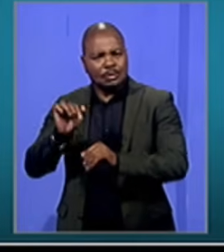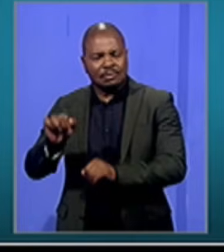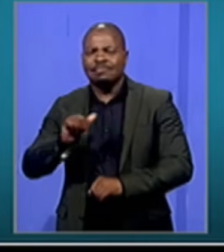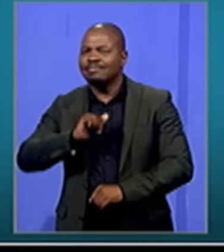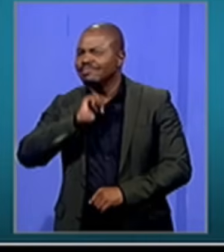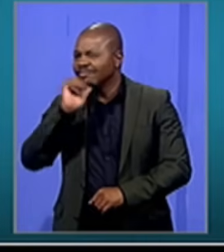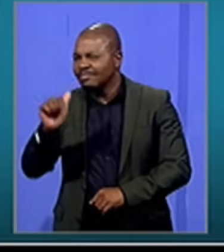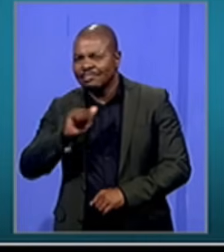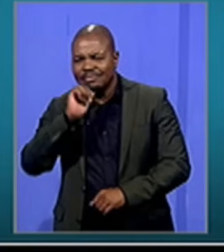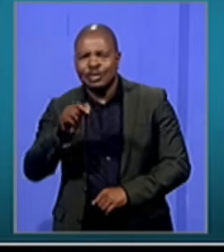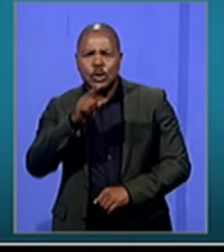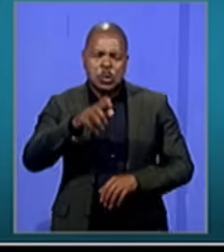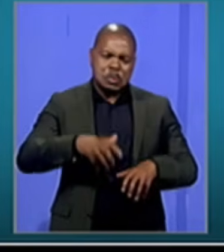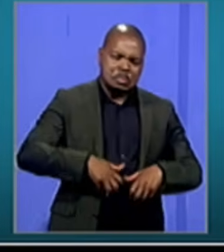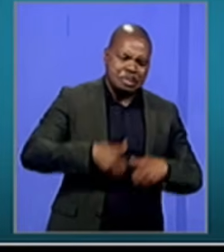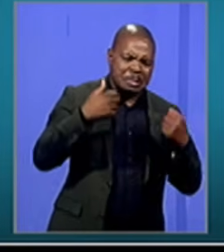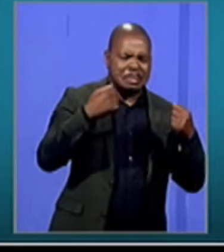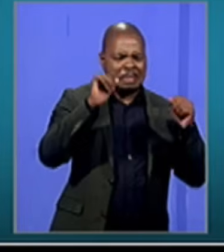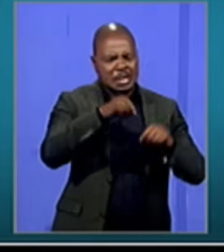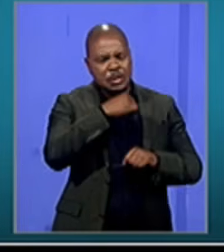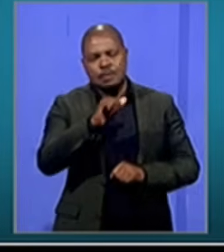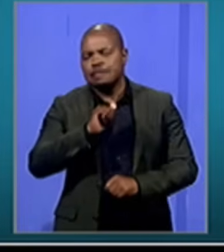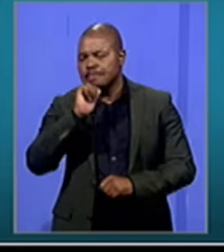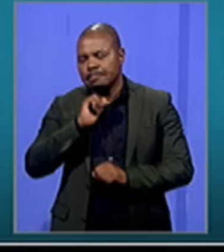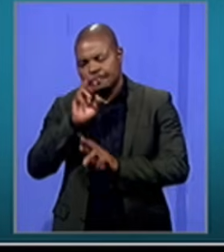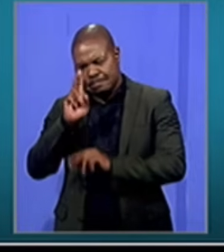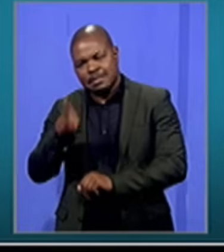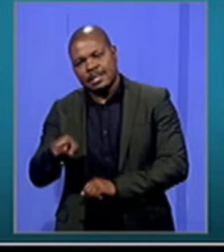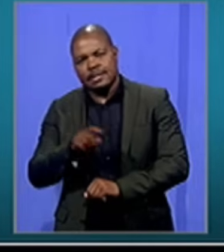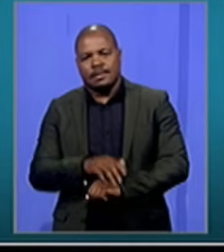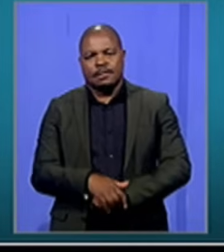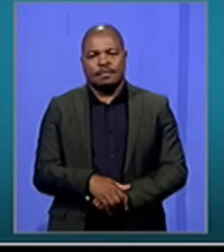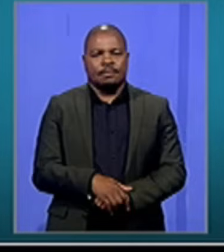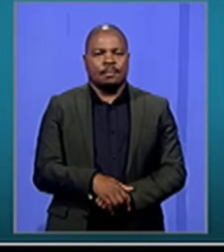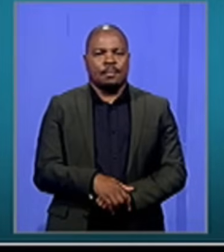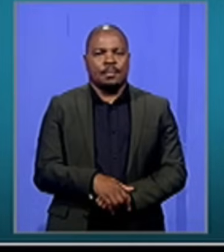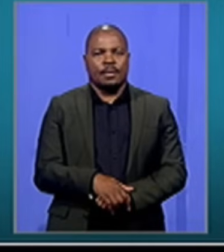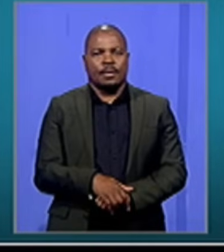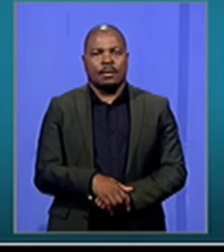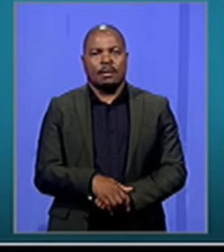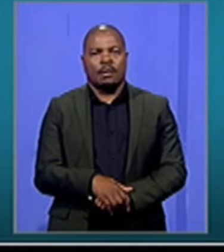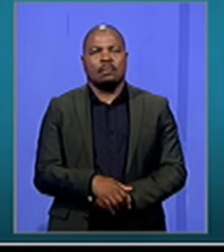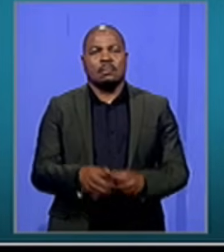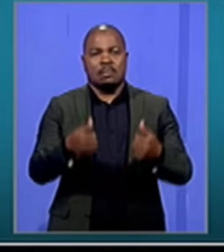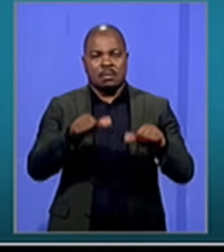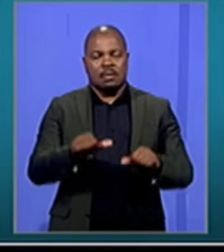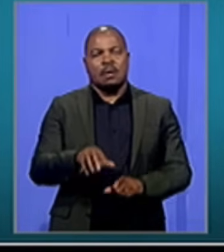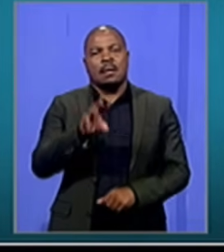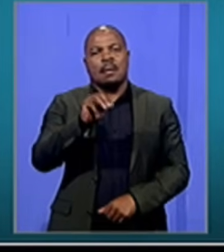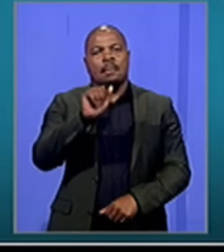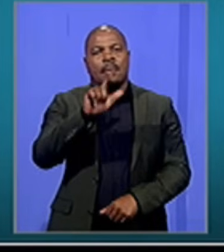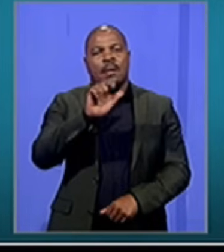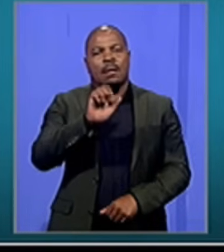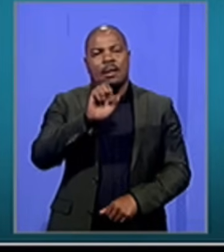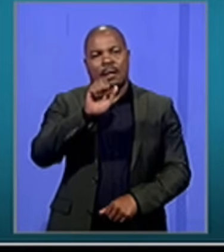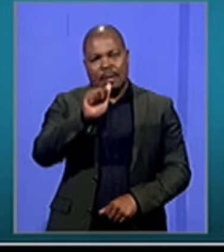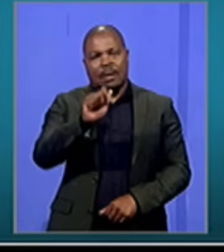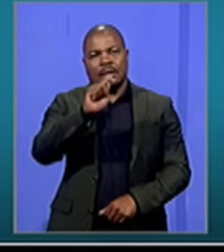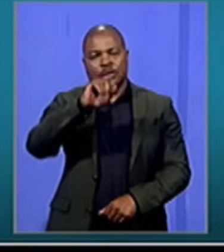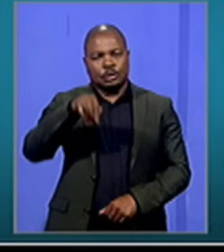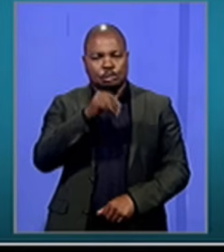kgathalle gore o befetšwe ga kakang. ge le Stanley Lalas Malachi a re nna